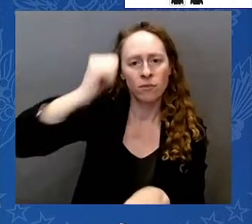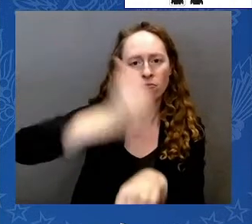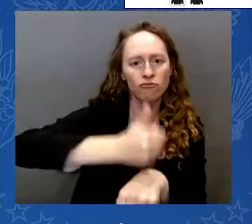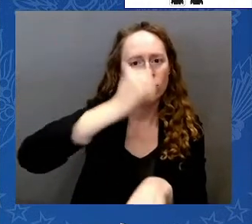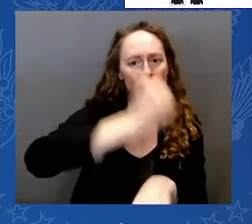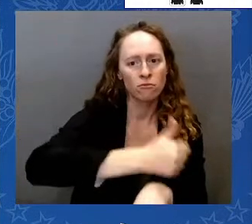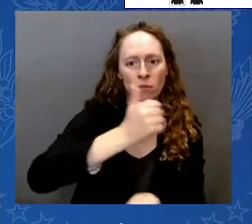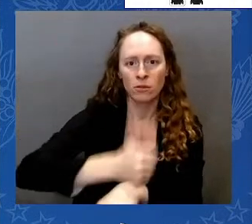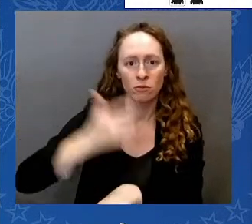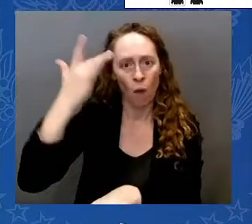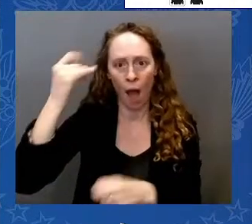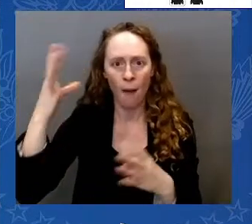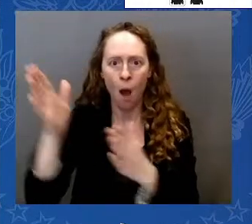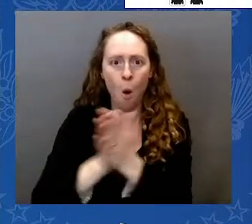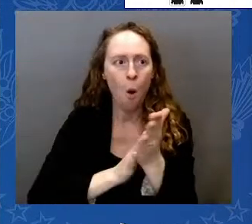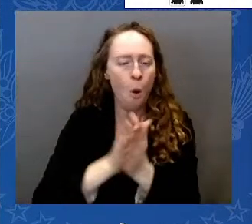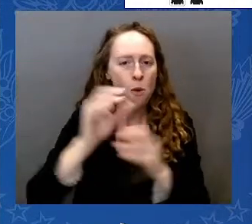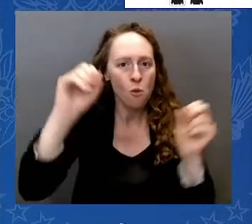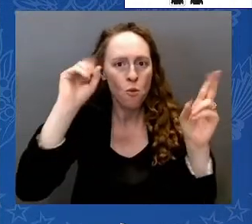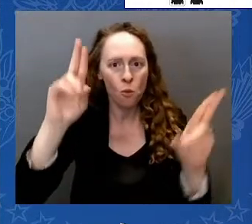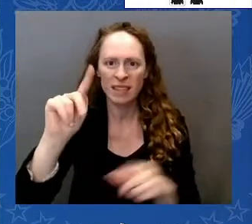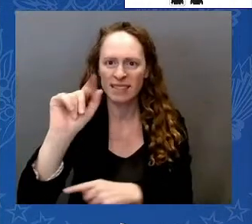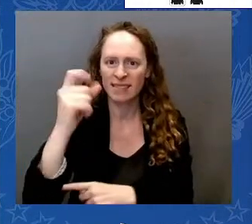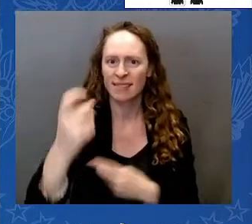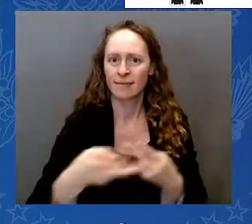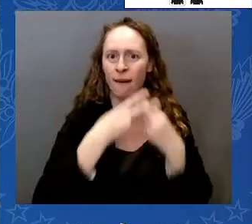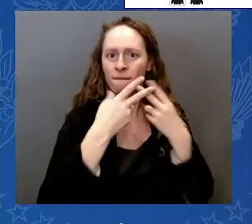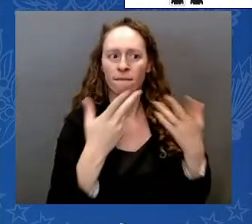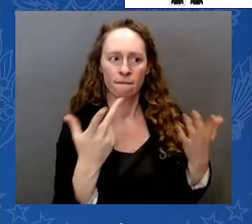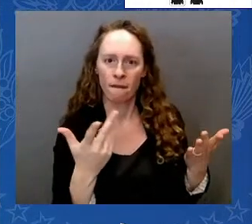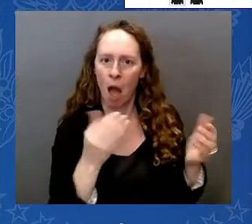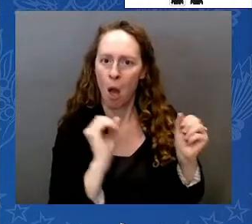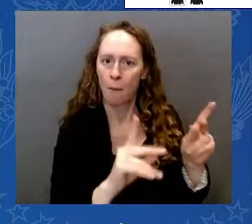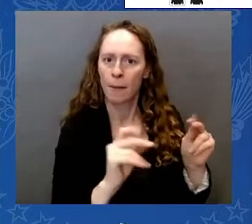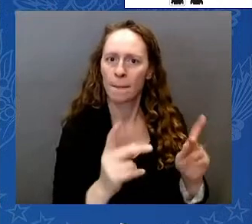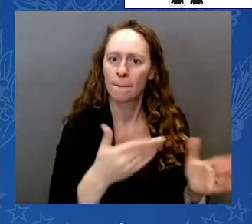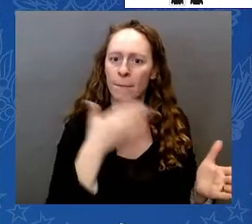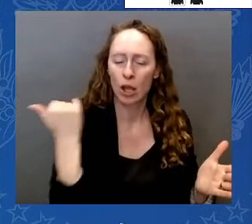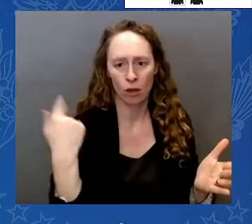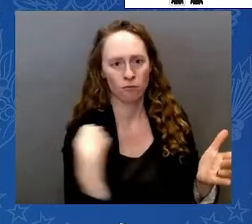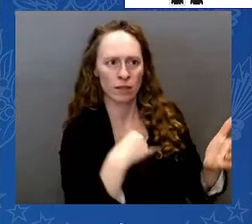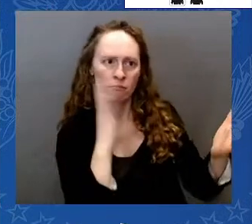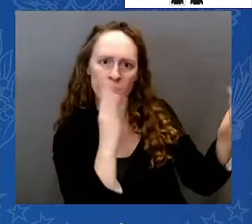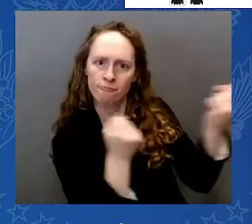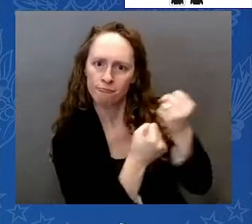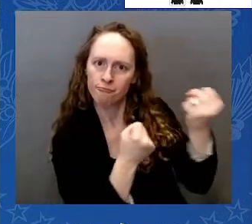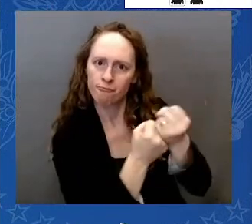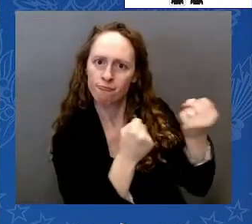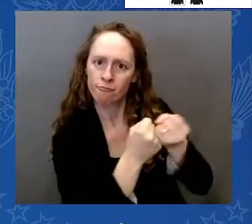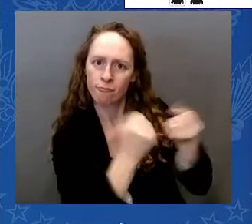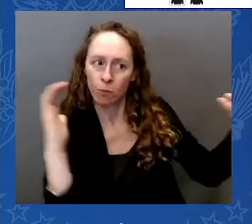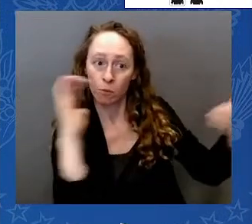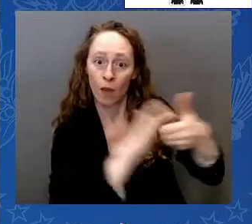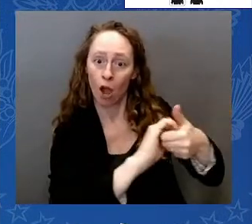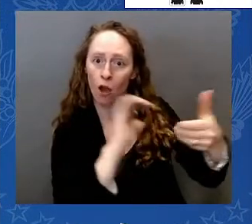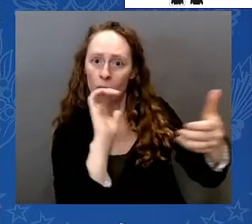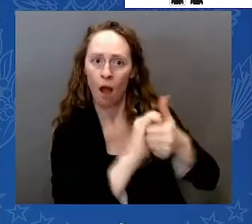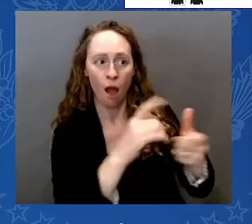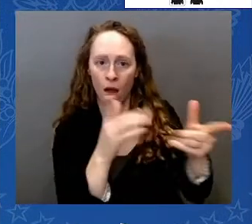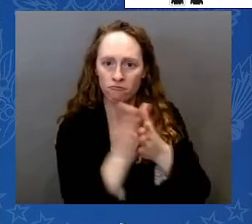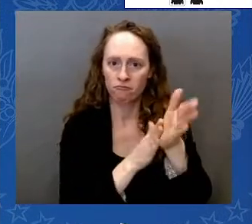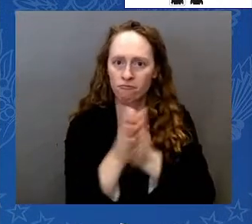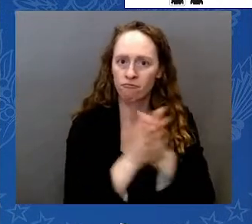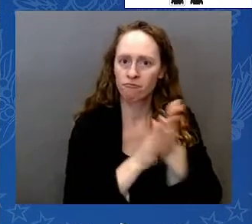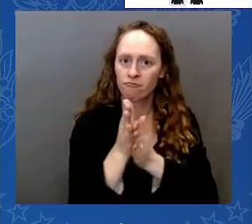going $1.7 billion, meaning literally hundreds of thousands of new jobs. Not a joke. All